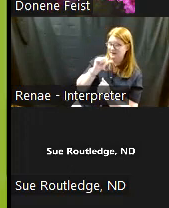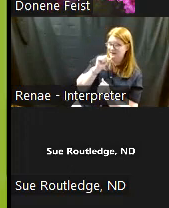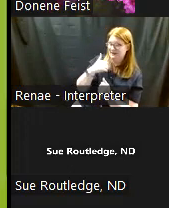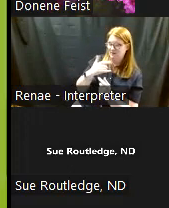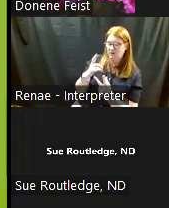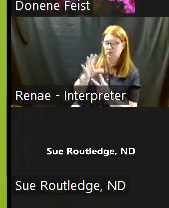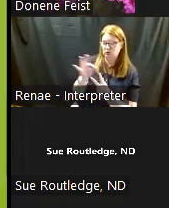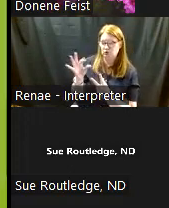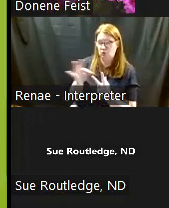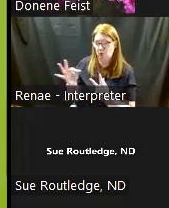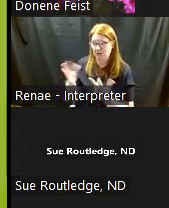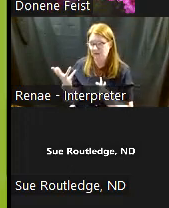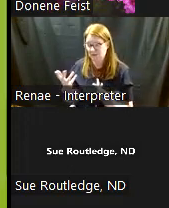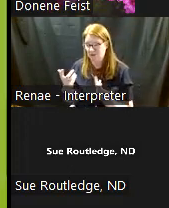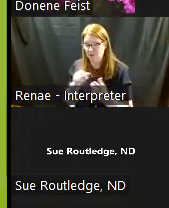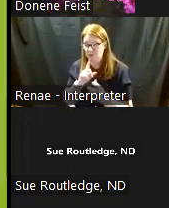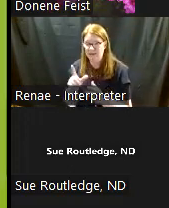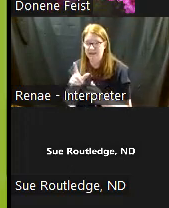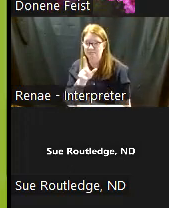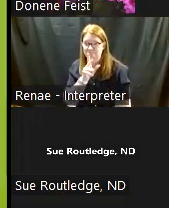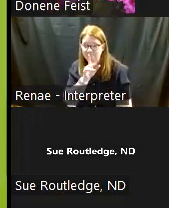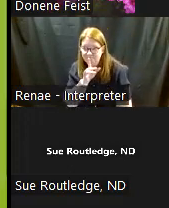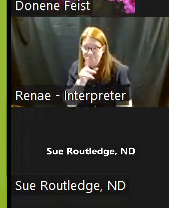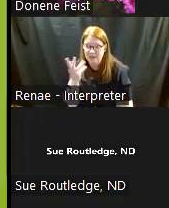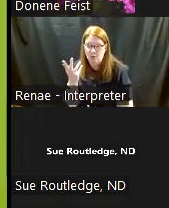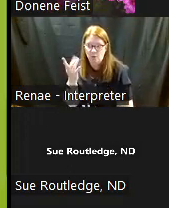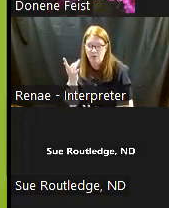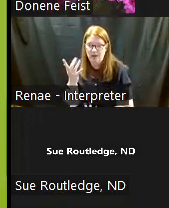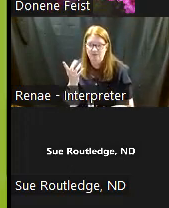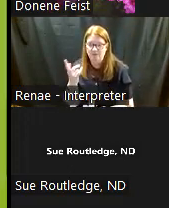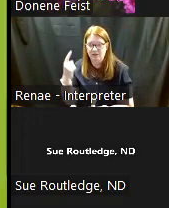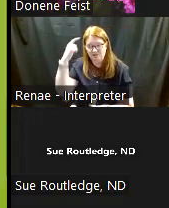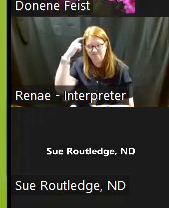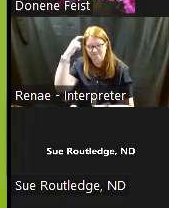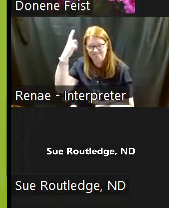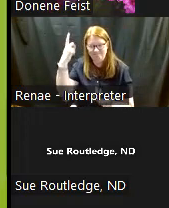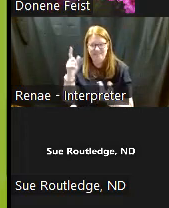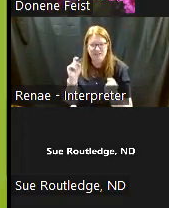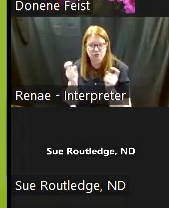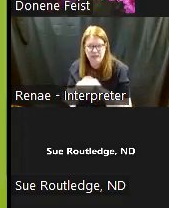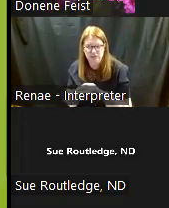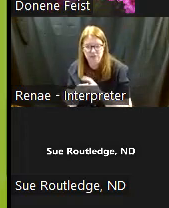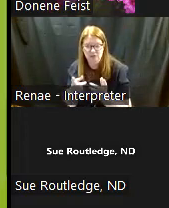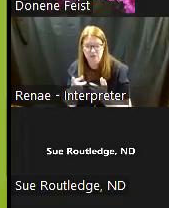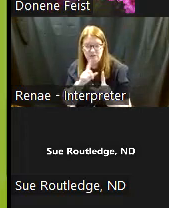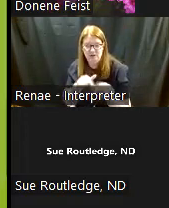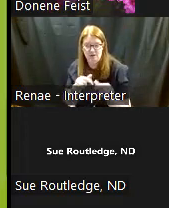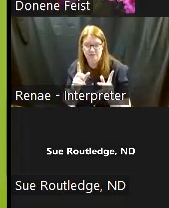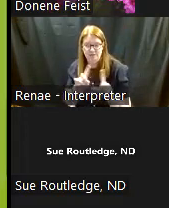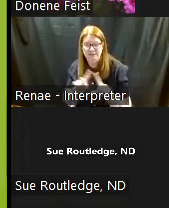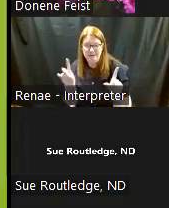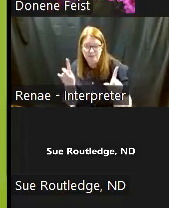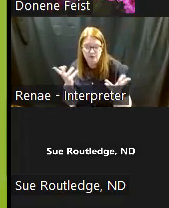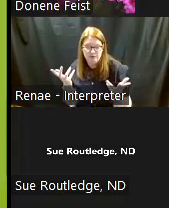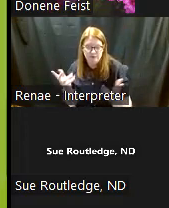the choice to pursue spoken language, because those centers have changed. And so the outcomes just aren't going to be the same as if we thought about